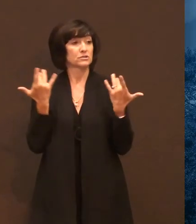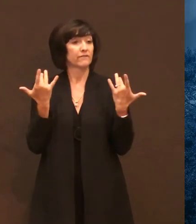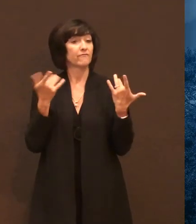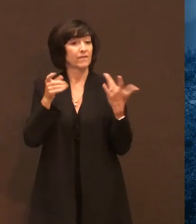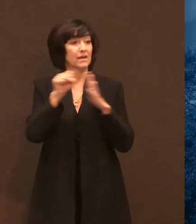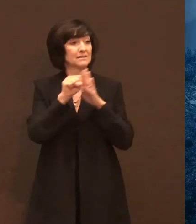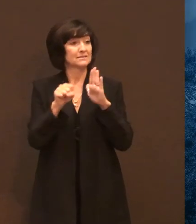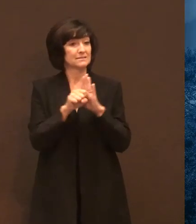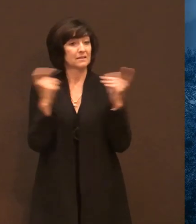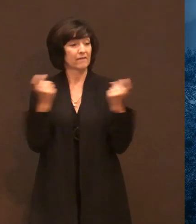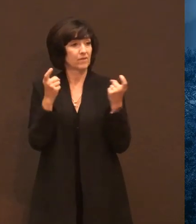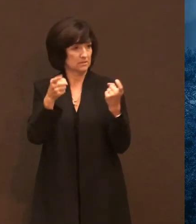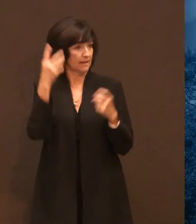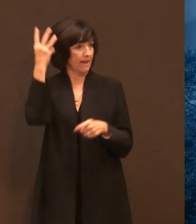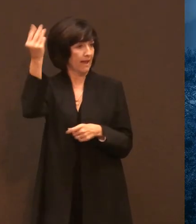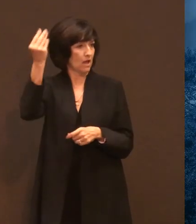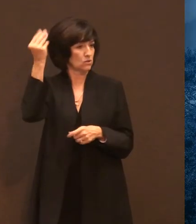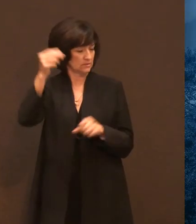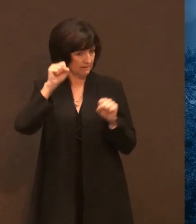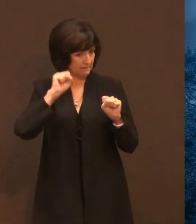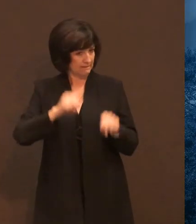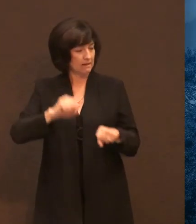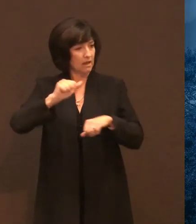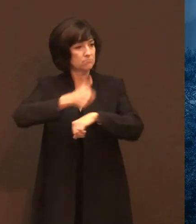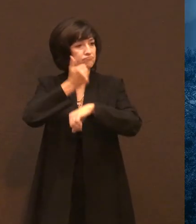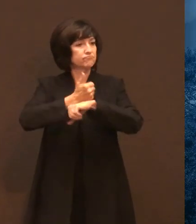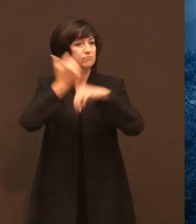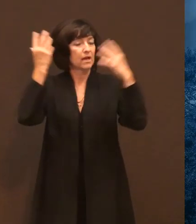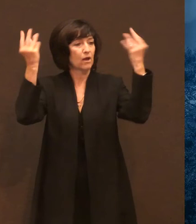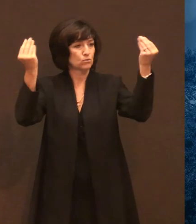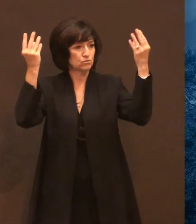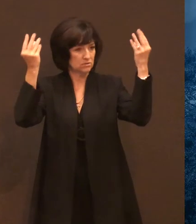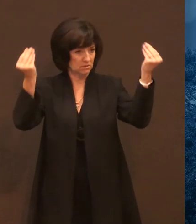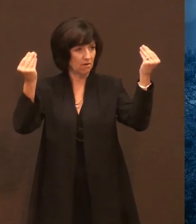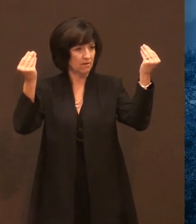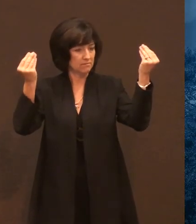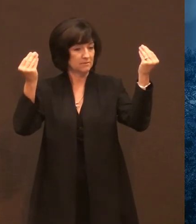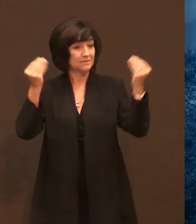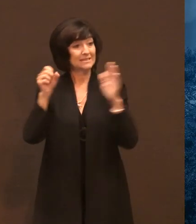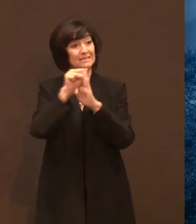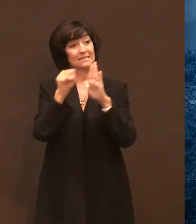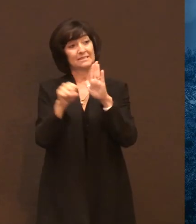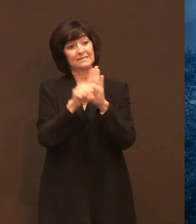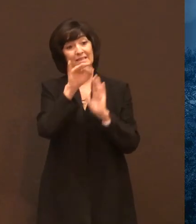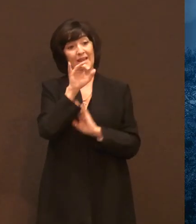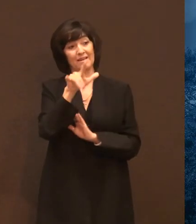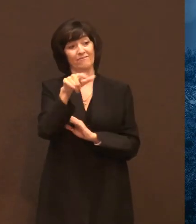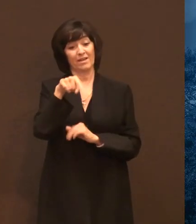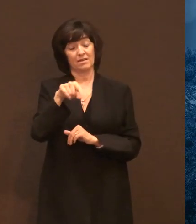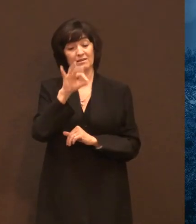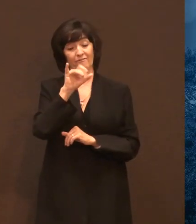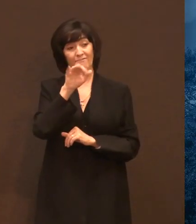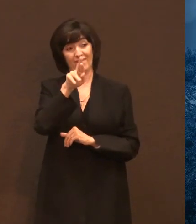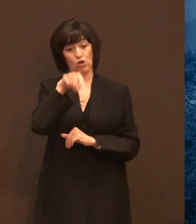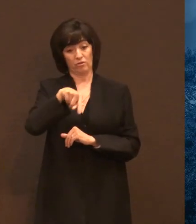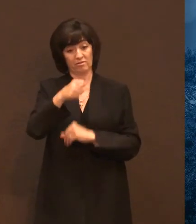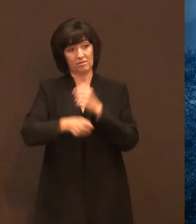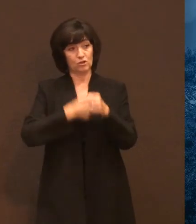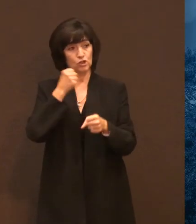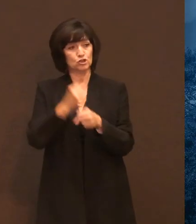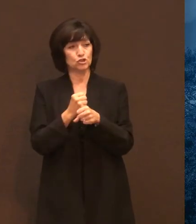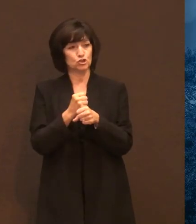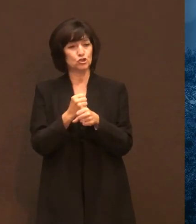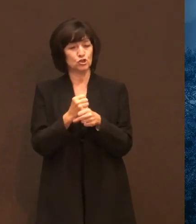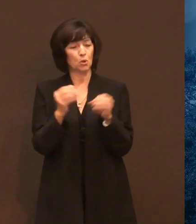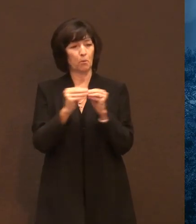are outside. They can be moved outside. I think if you think about what the state fair is going to be this year, it's going to be more